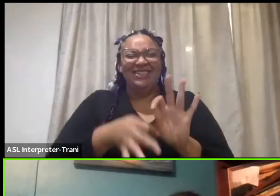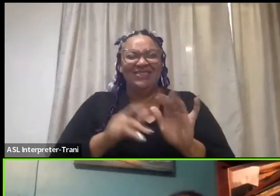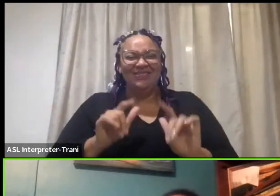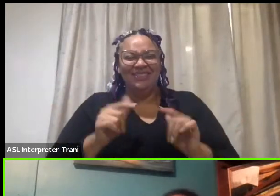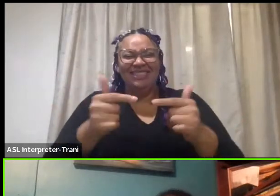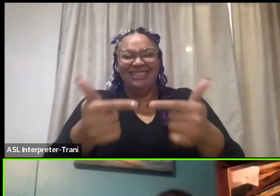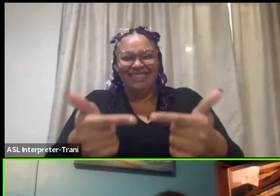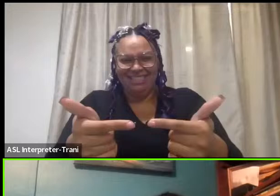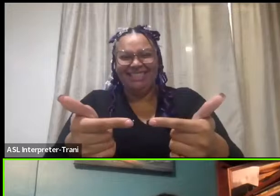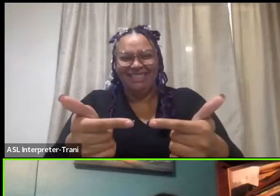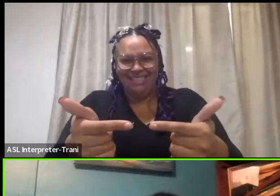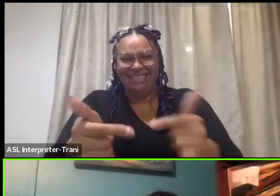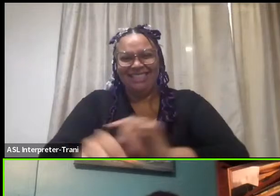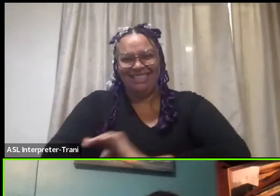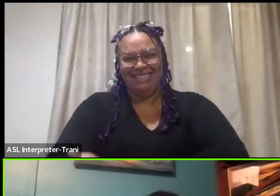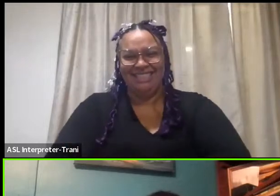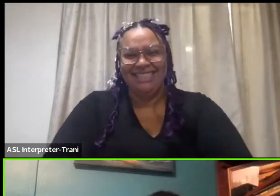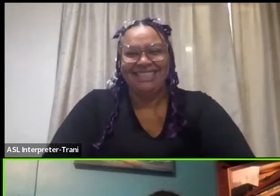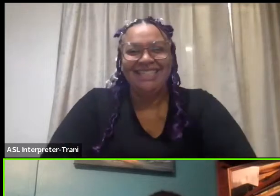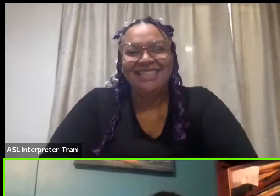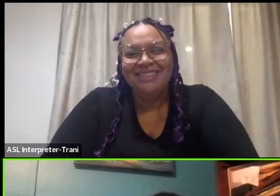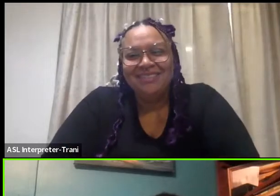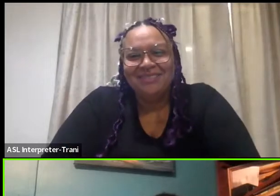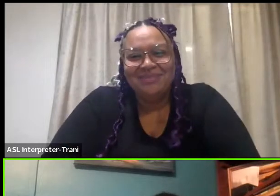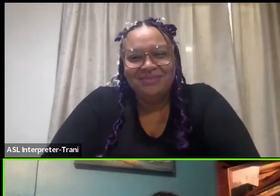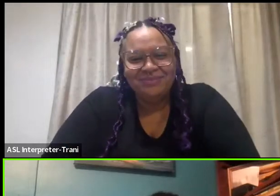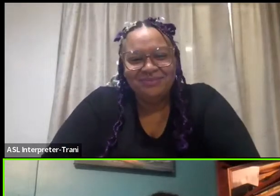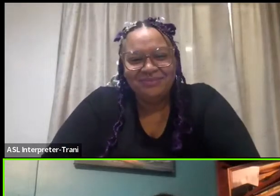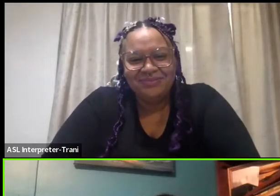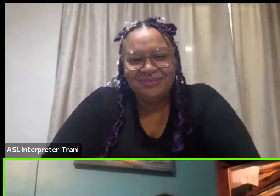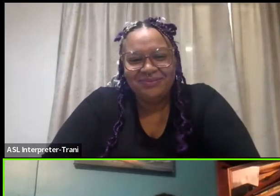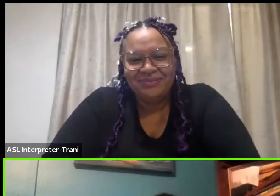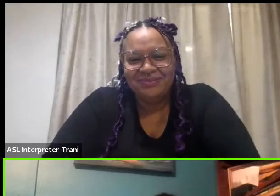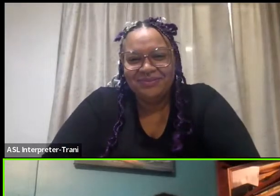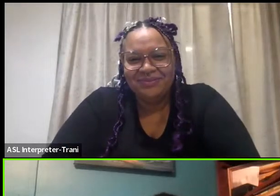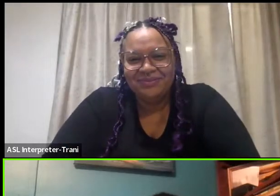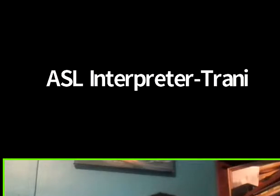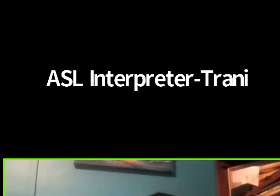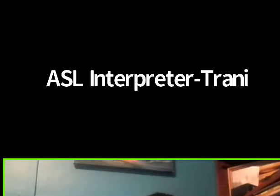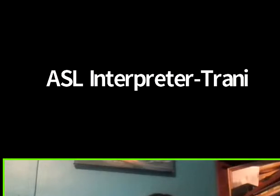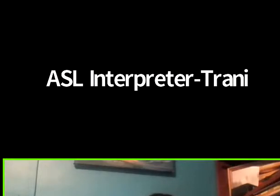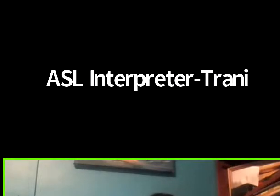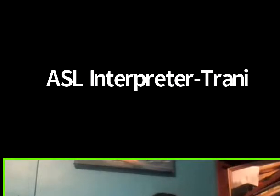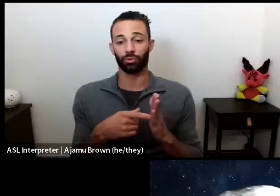Yeah, it's always good to check in on your rising, check in on your moon too.